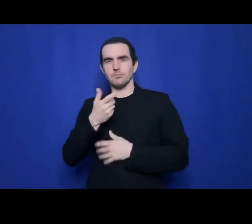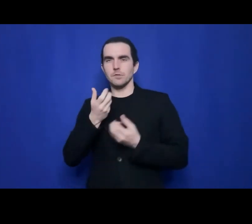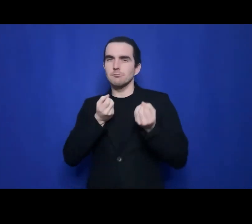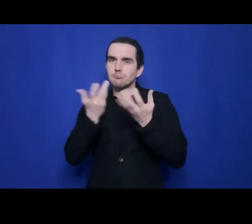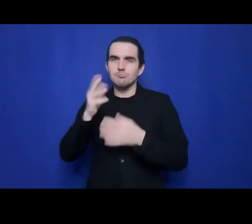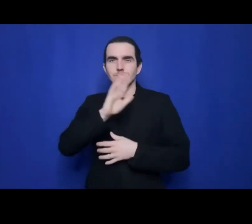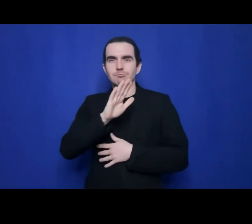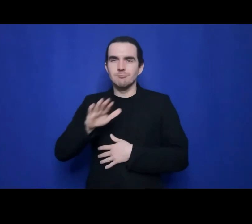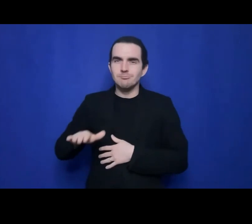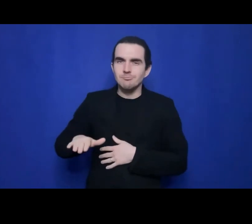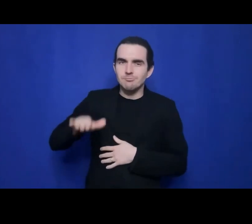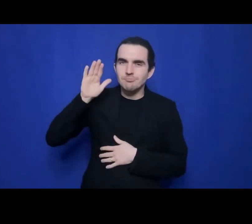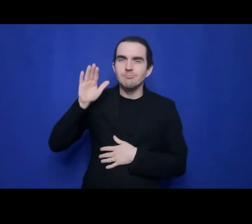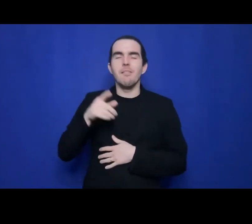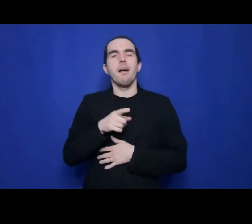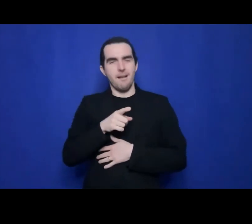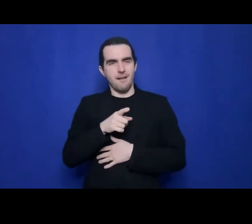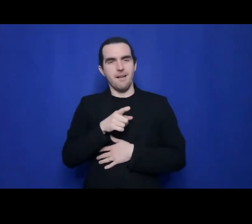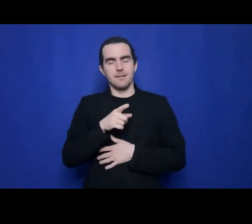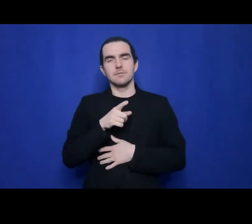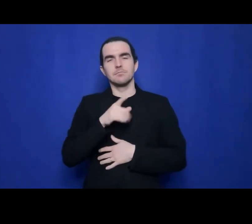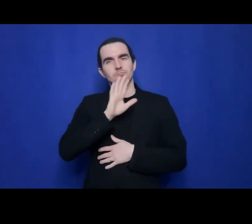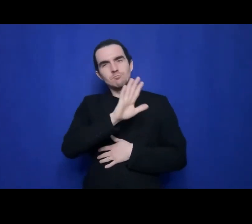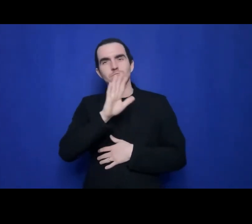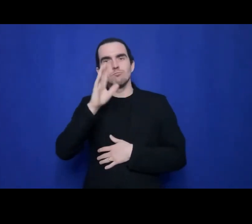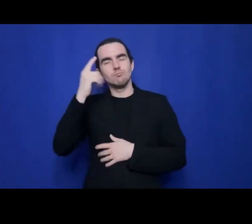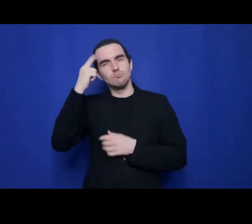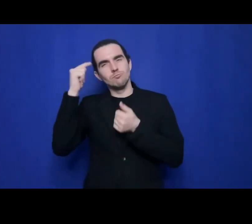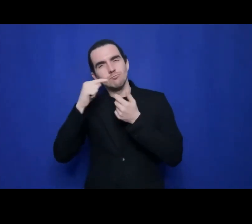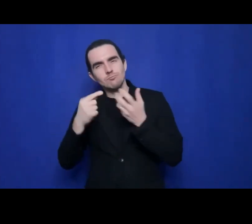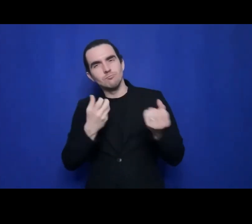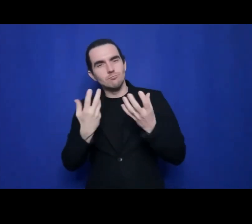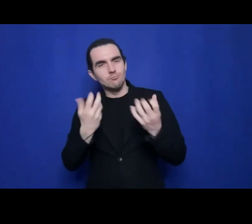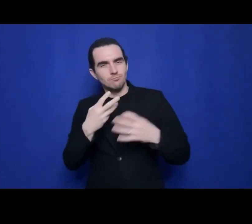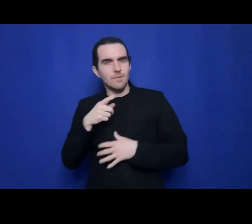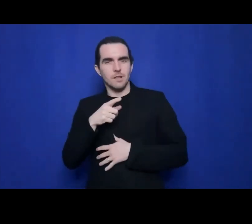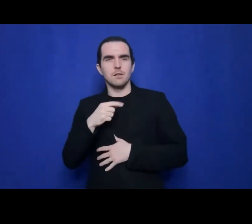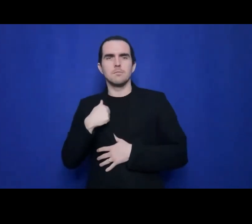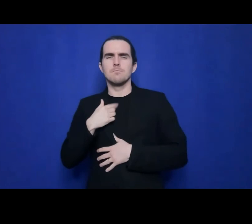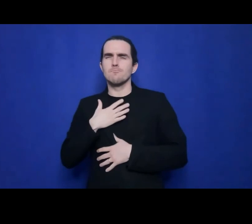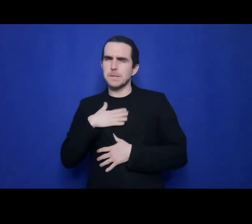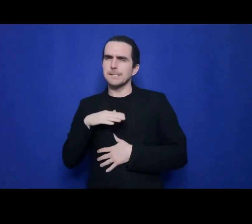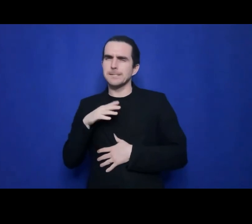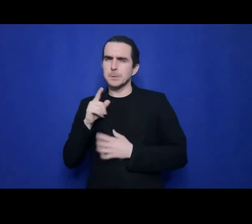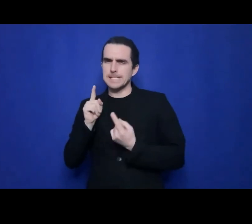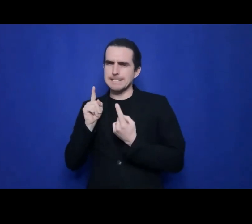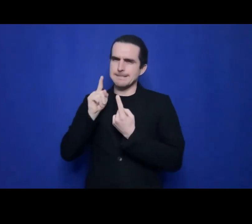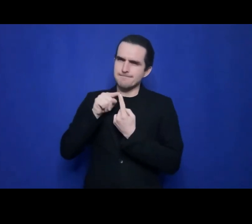to resume one of the very important topics that were raised just